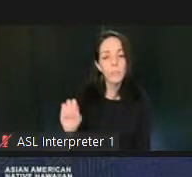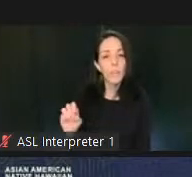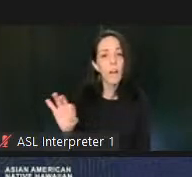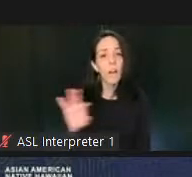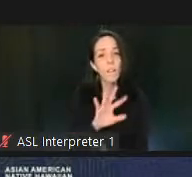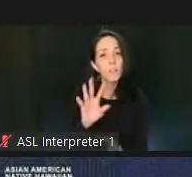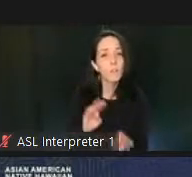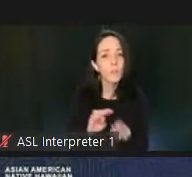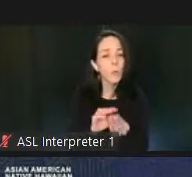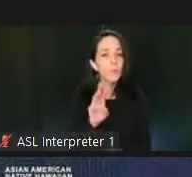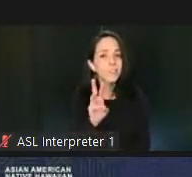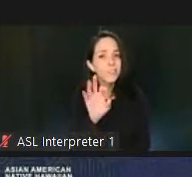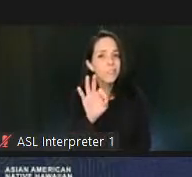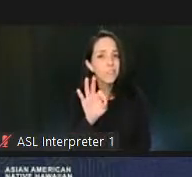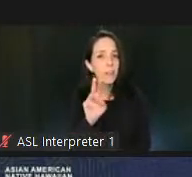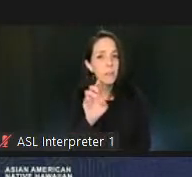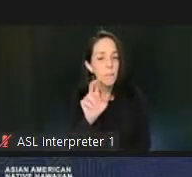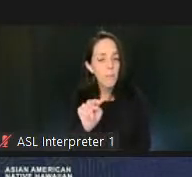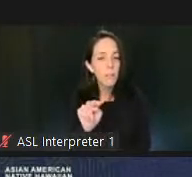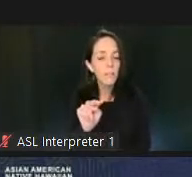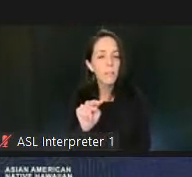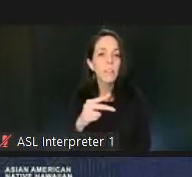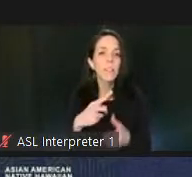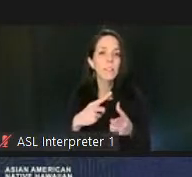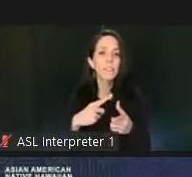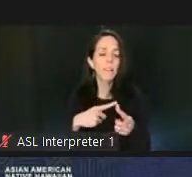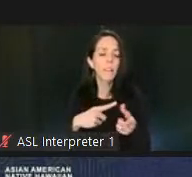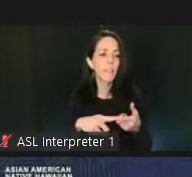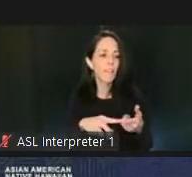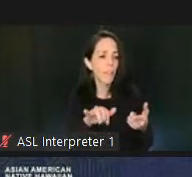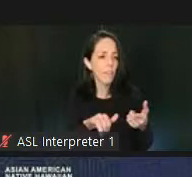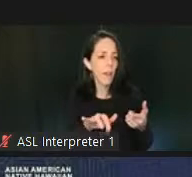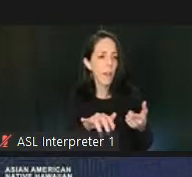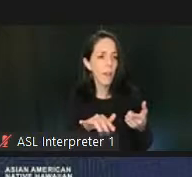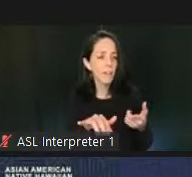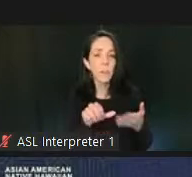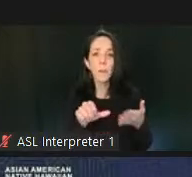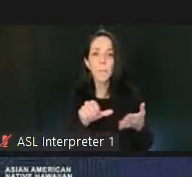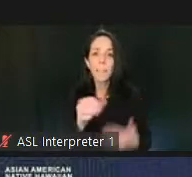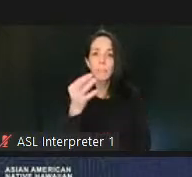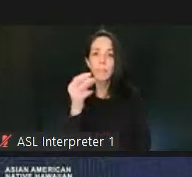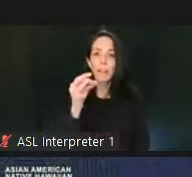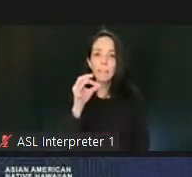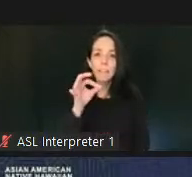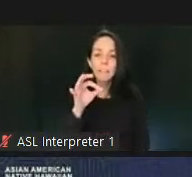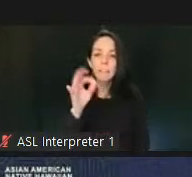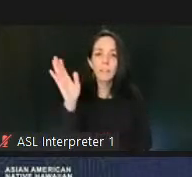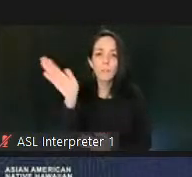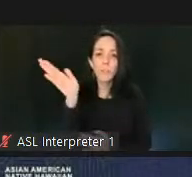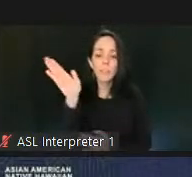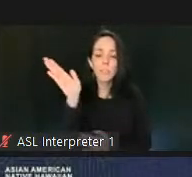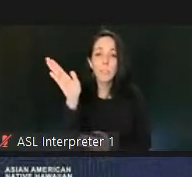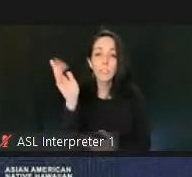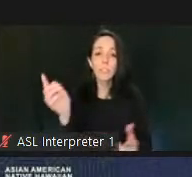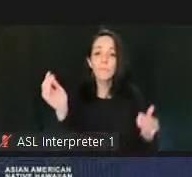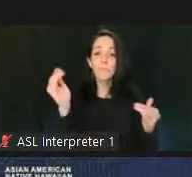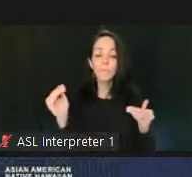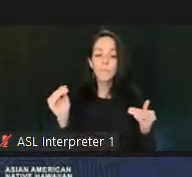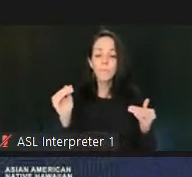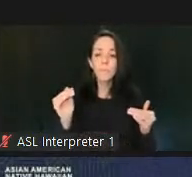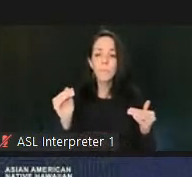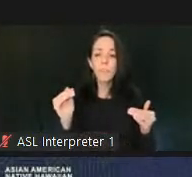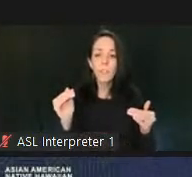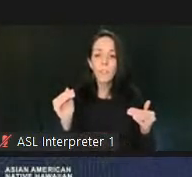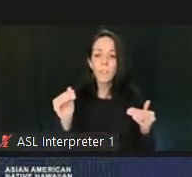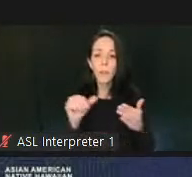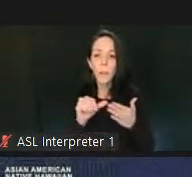69 million. And that's on page 19 of the presentation. And then according to